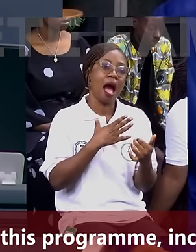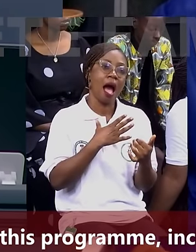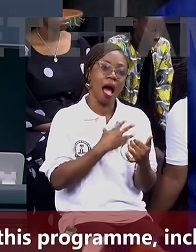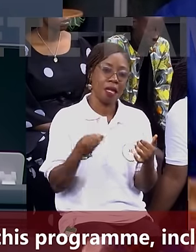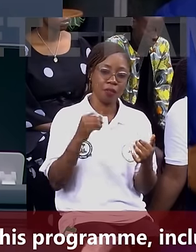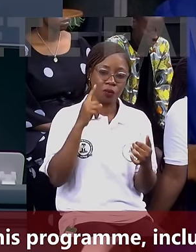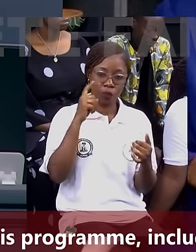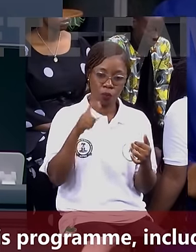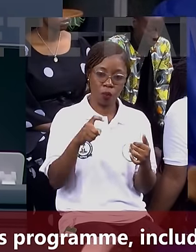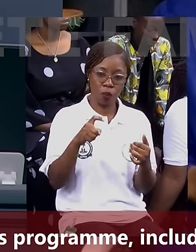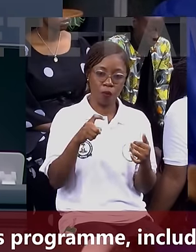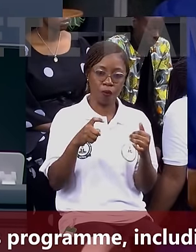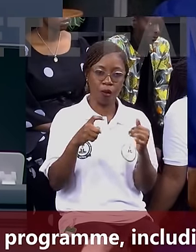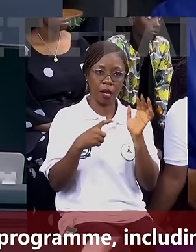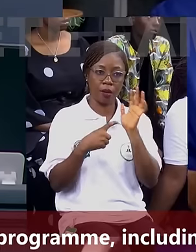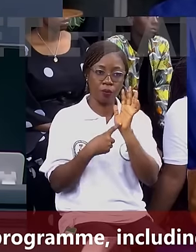them.